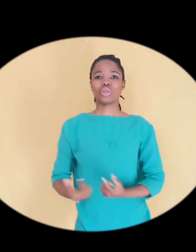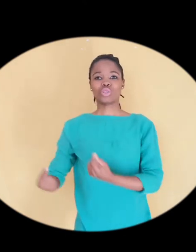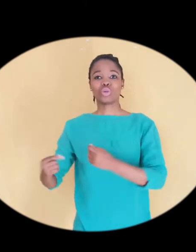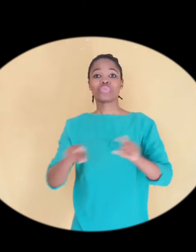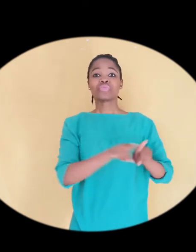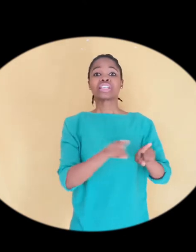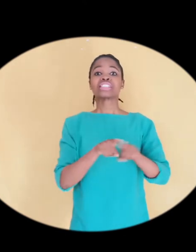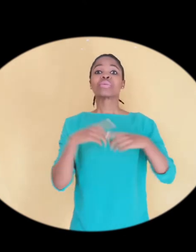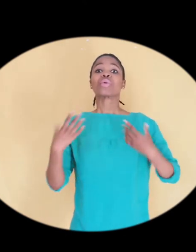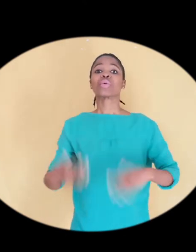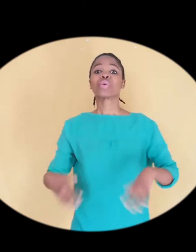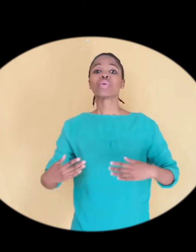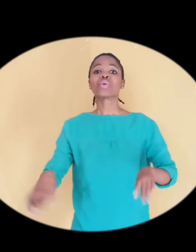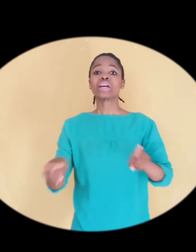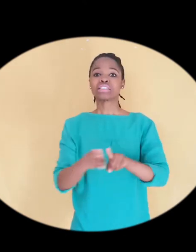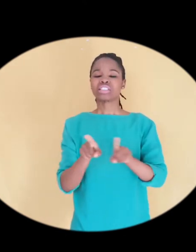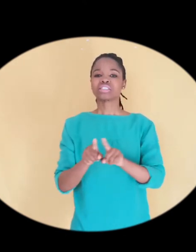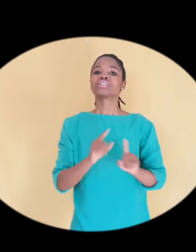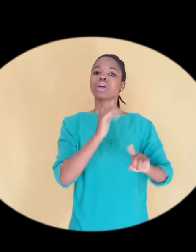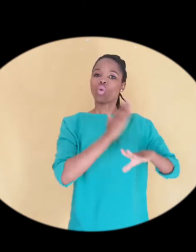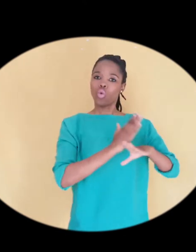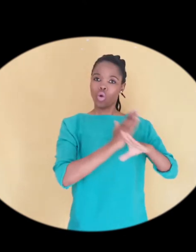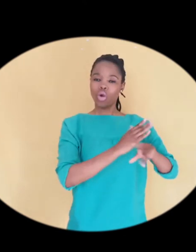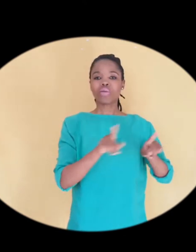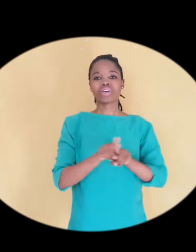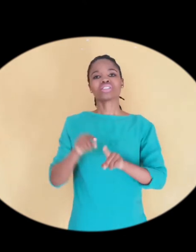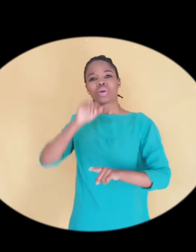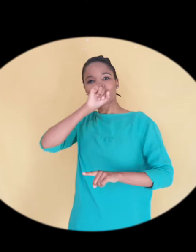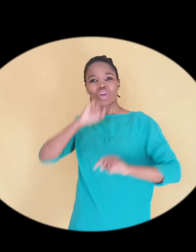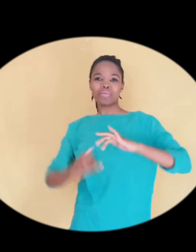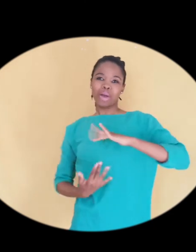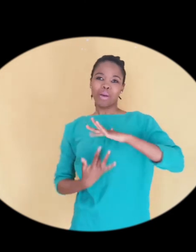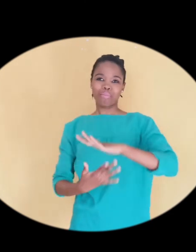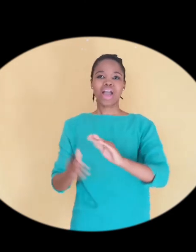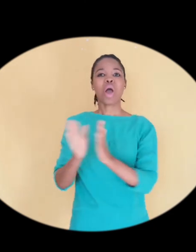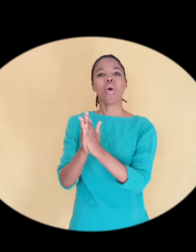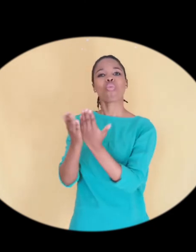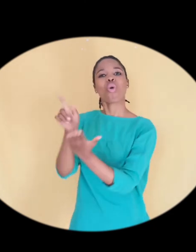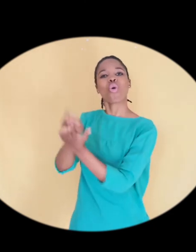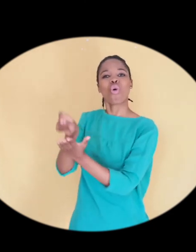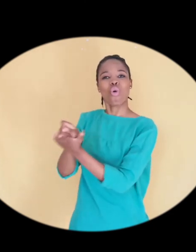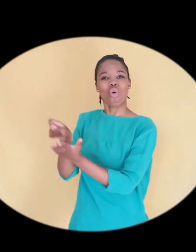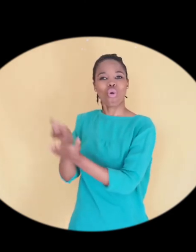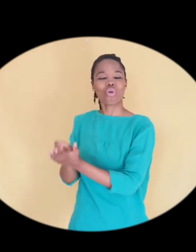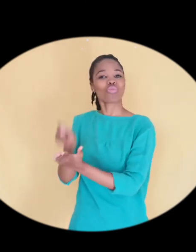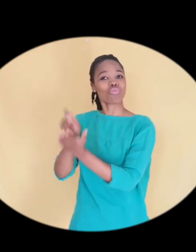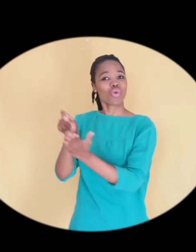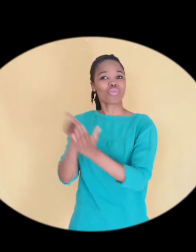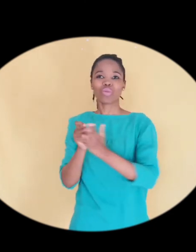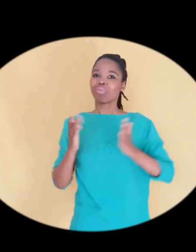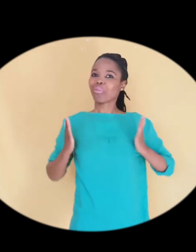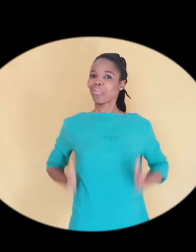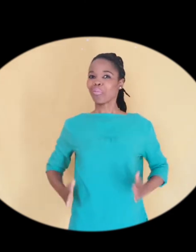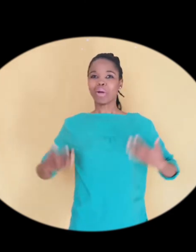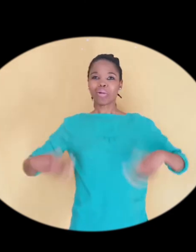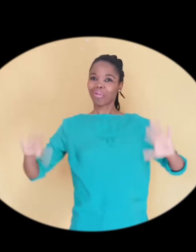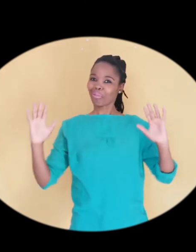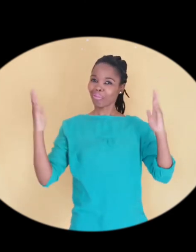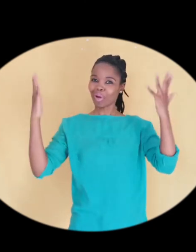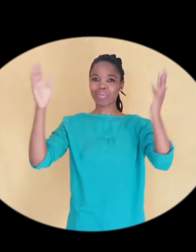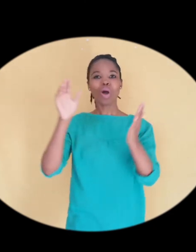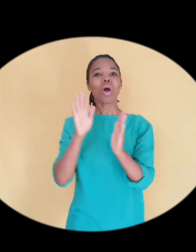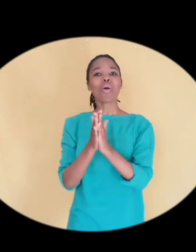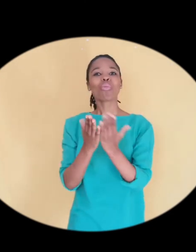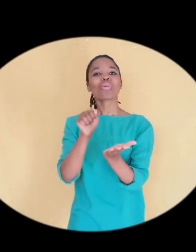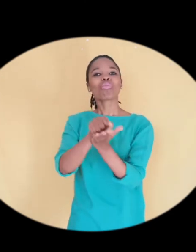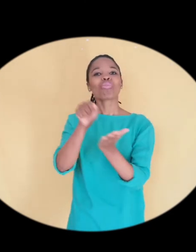And then sort of on the side, I'm a writer, an author. Now I can call myself